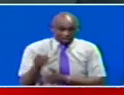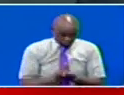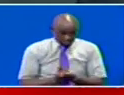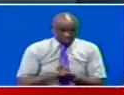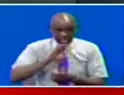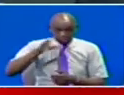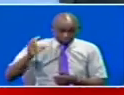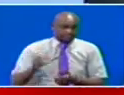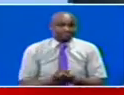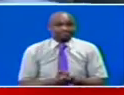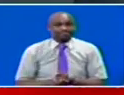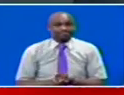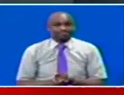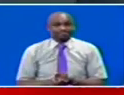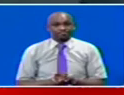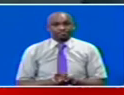County.